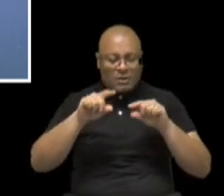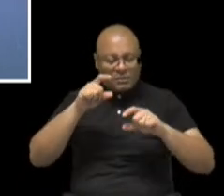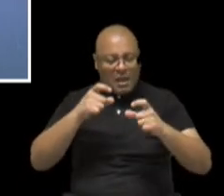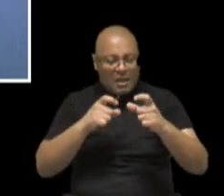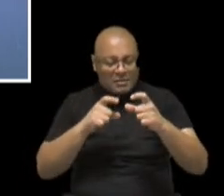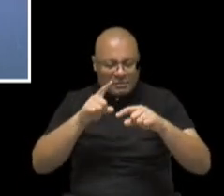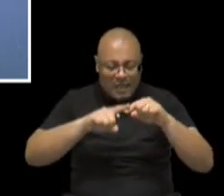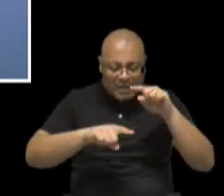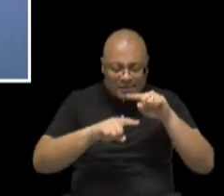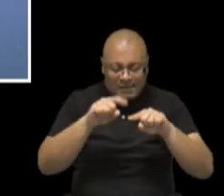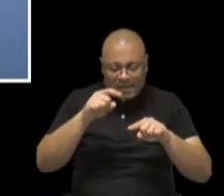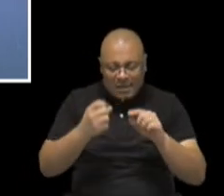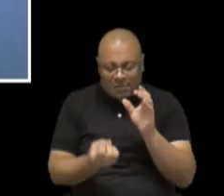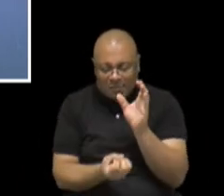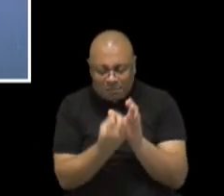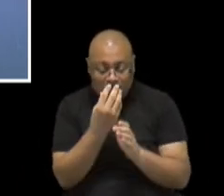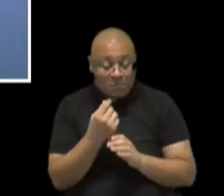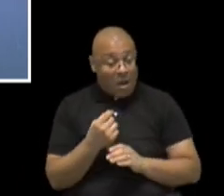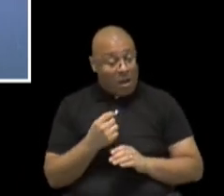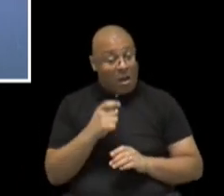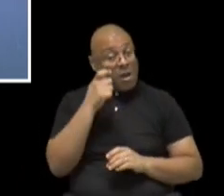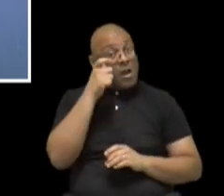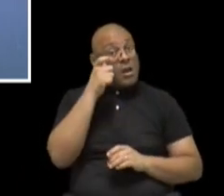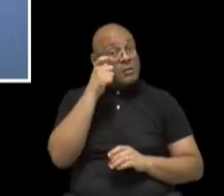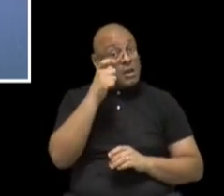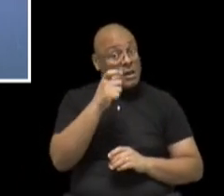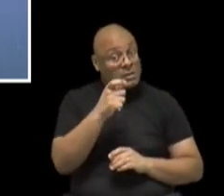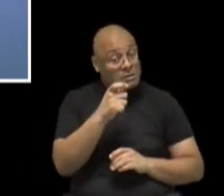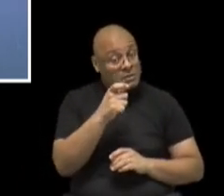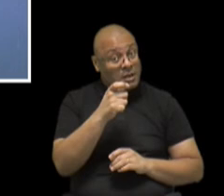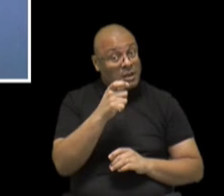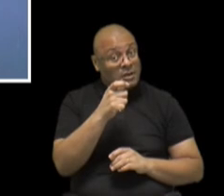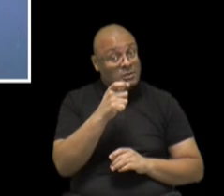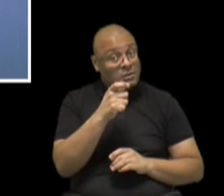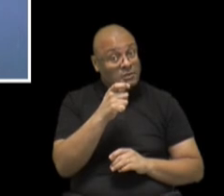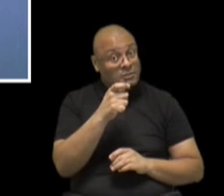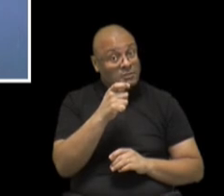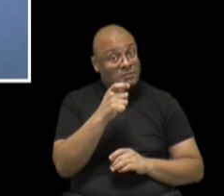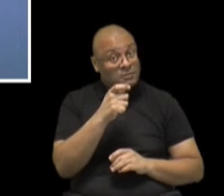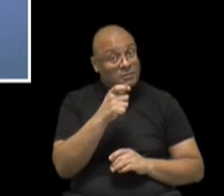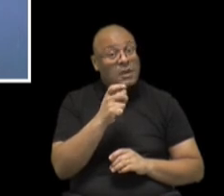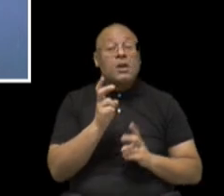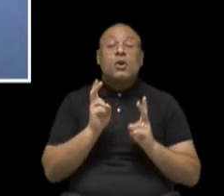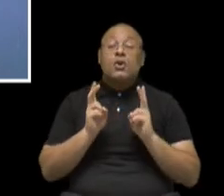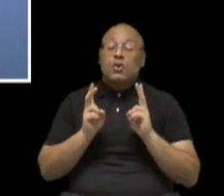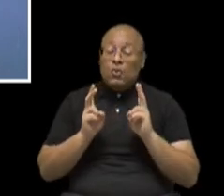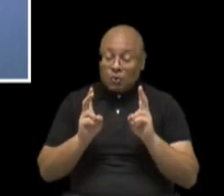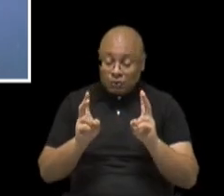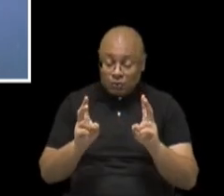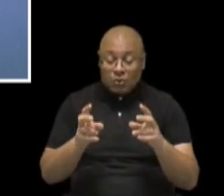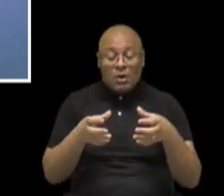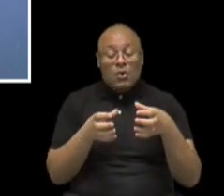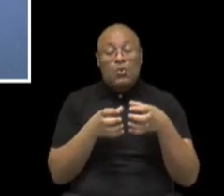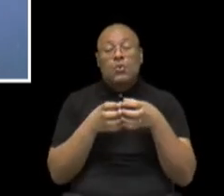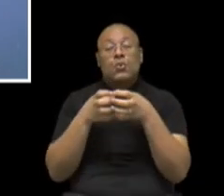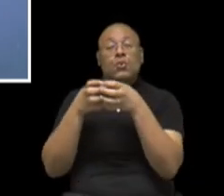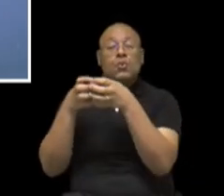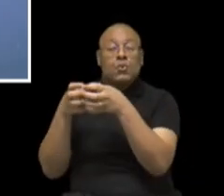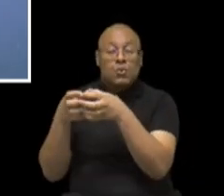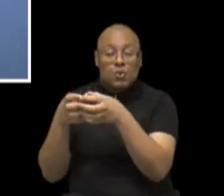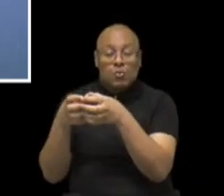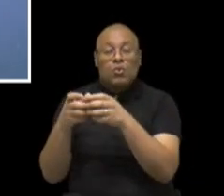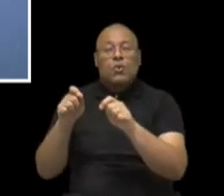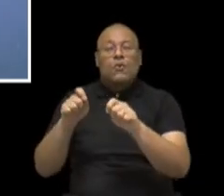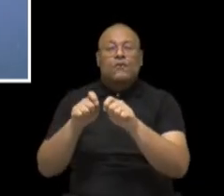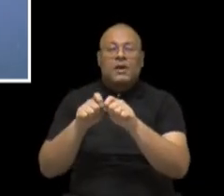as criações que são mais interessantes, e aí continua com essa turma, né,